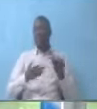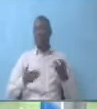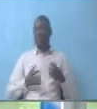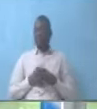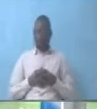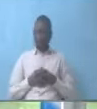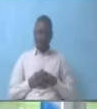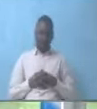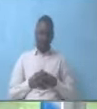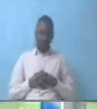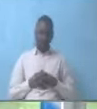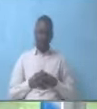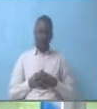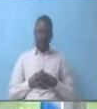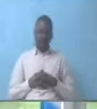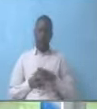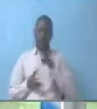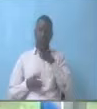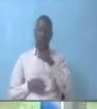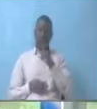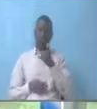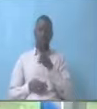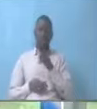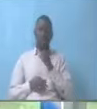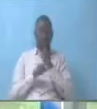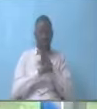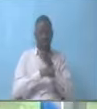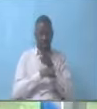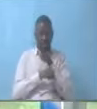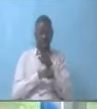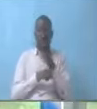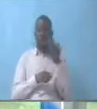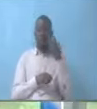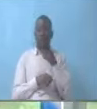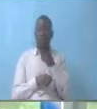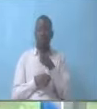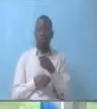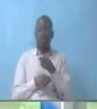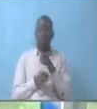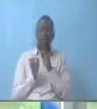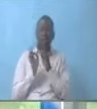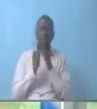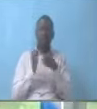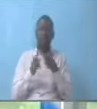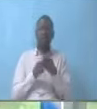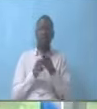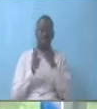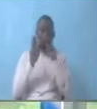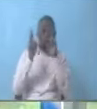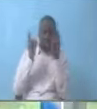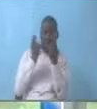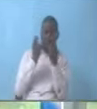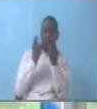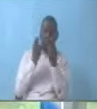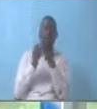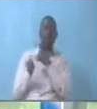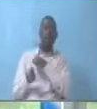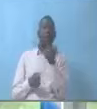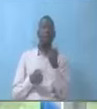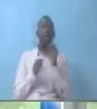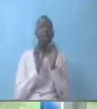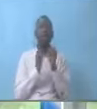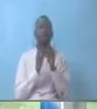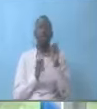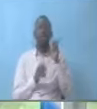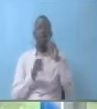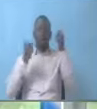the time. You could address that when you deal with the context and explain what